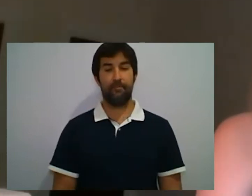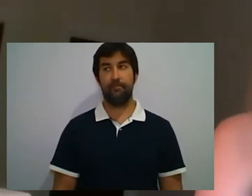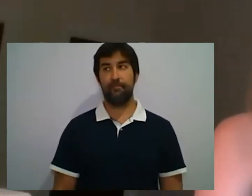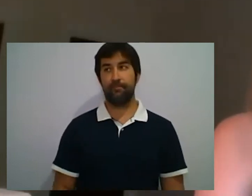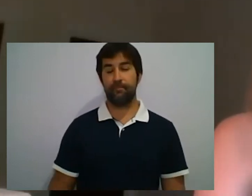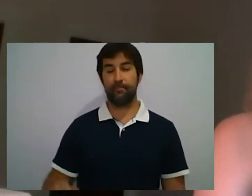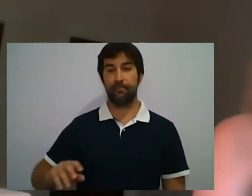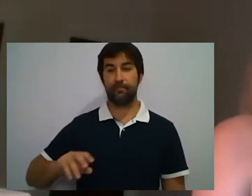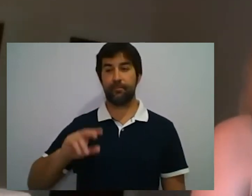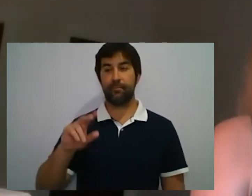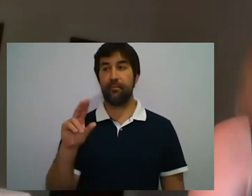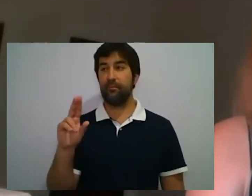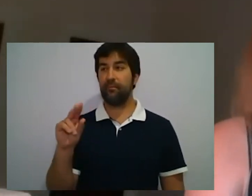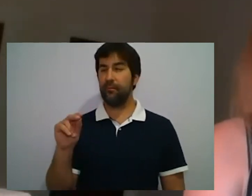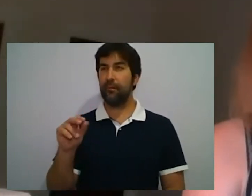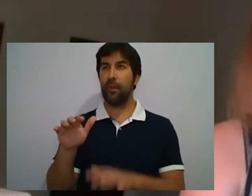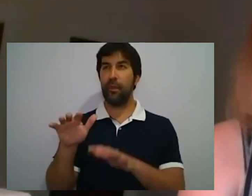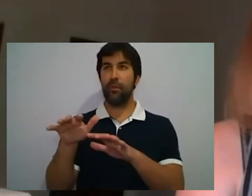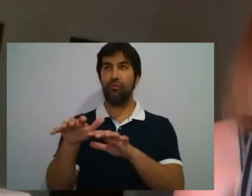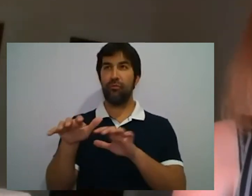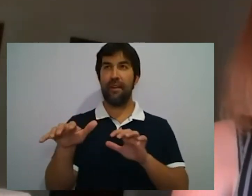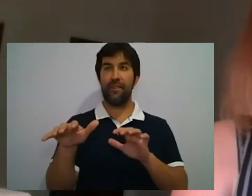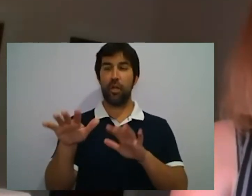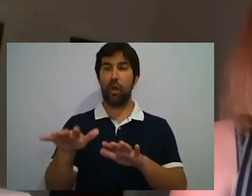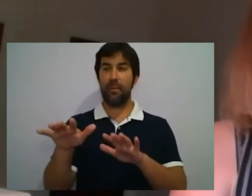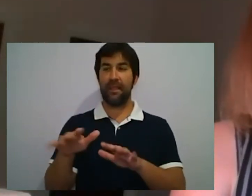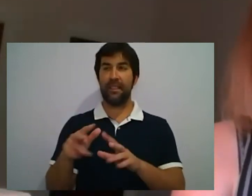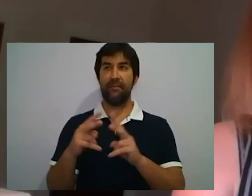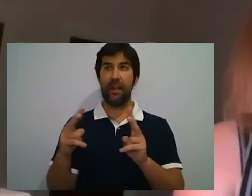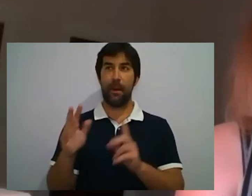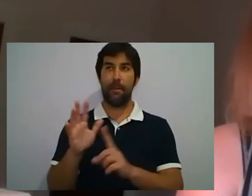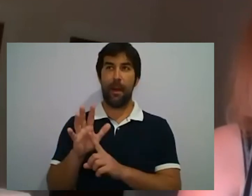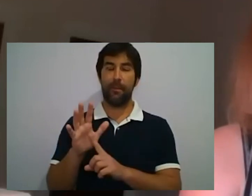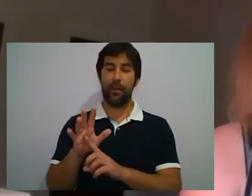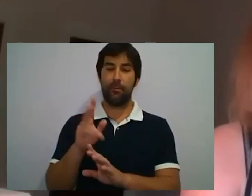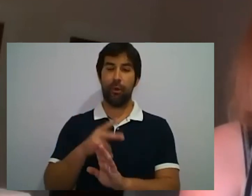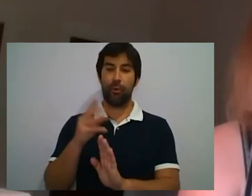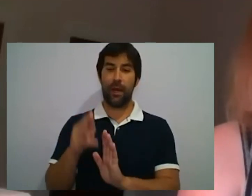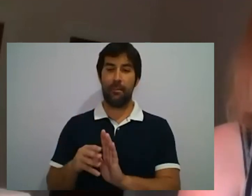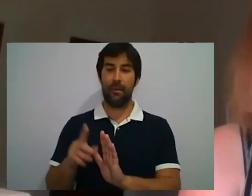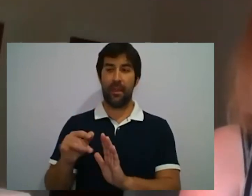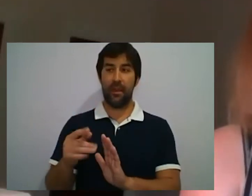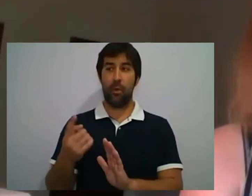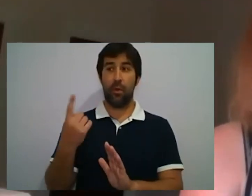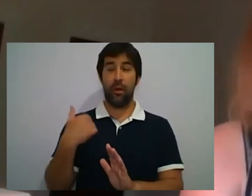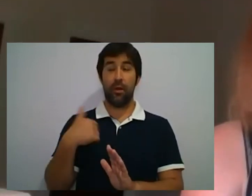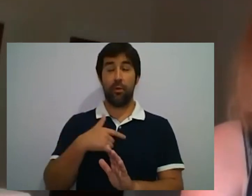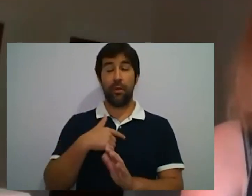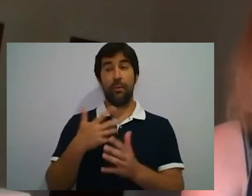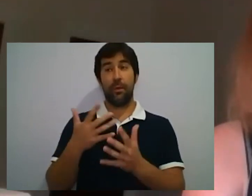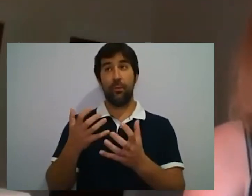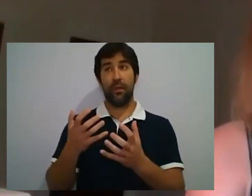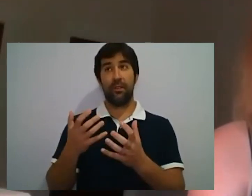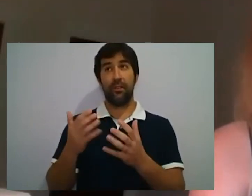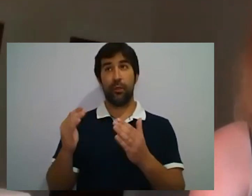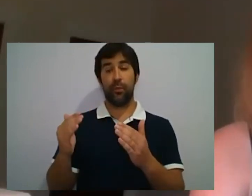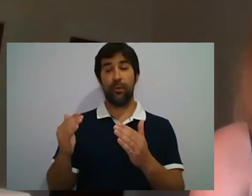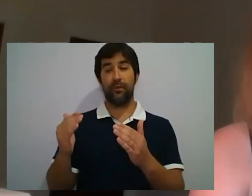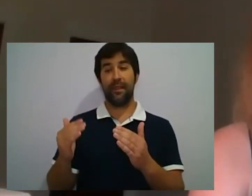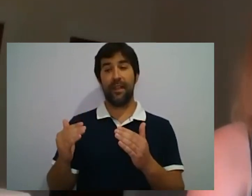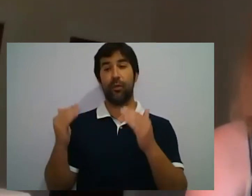the federal government, freight is economic development equates freight. It does not